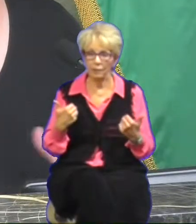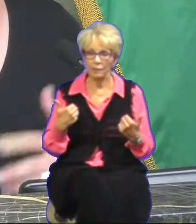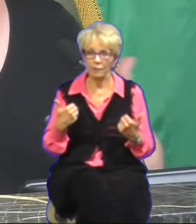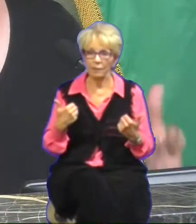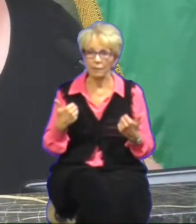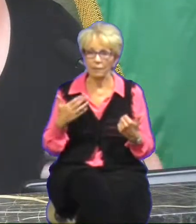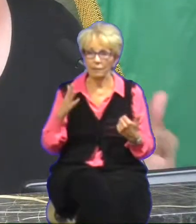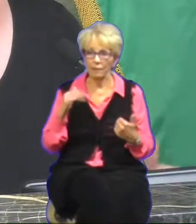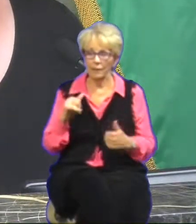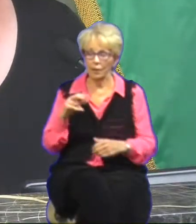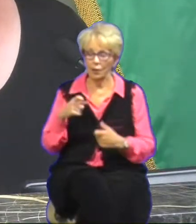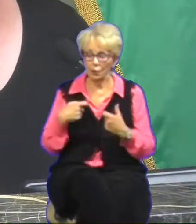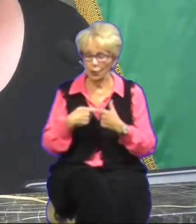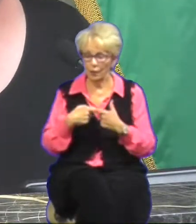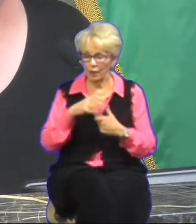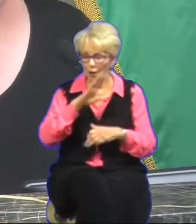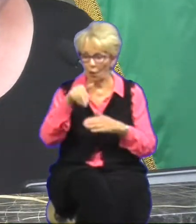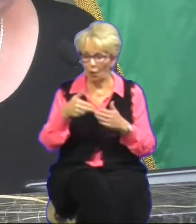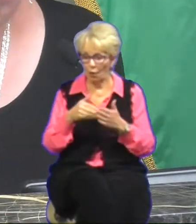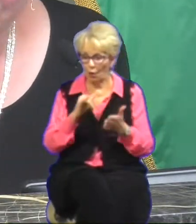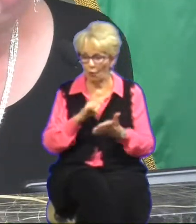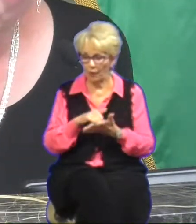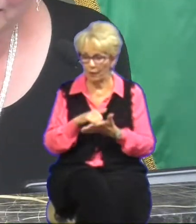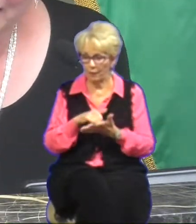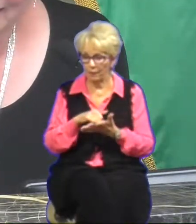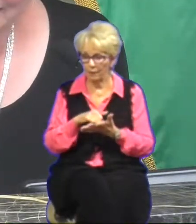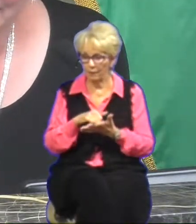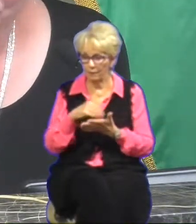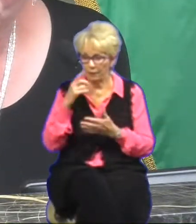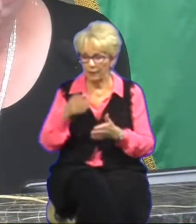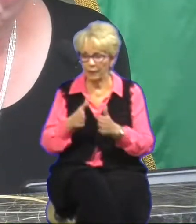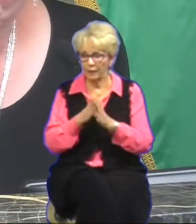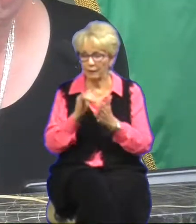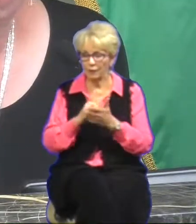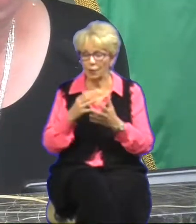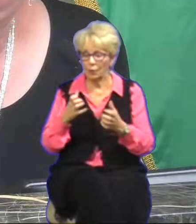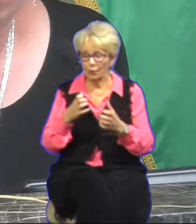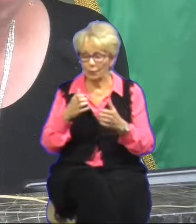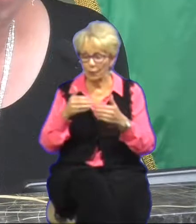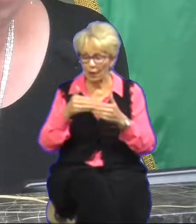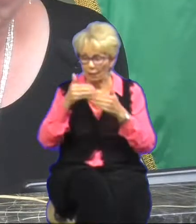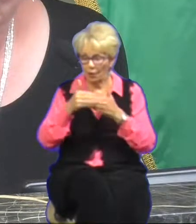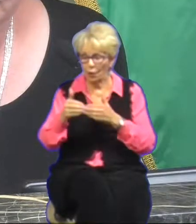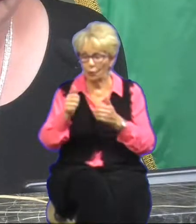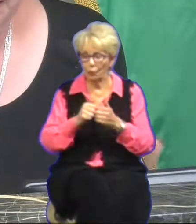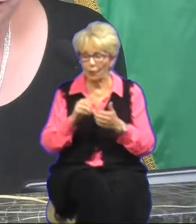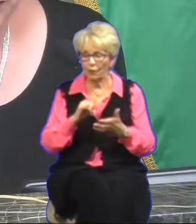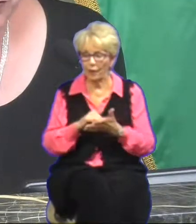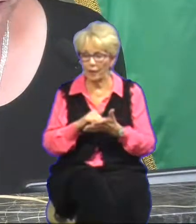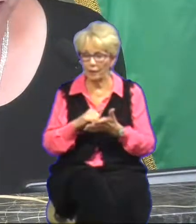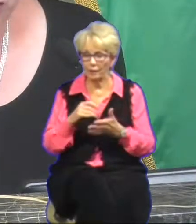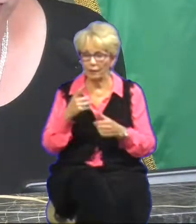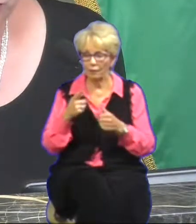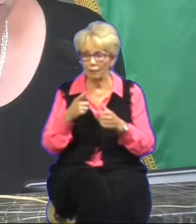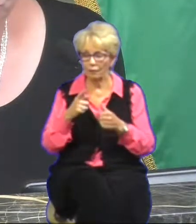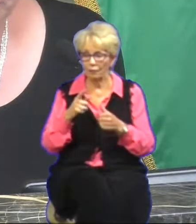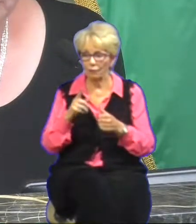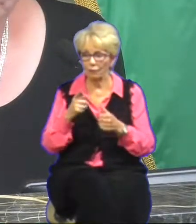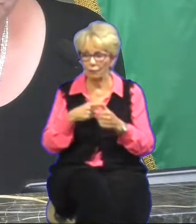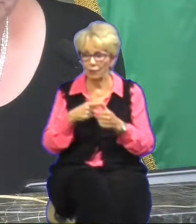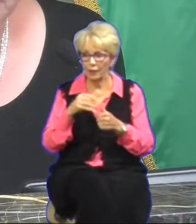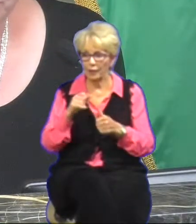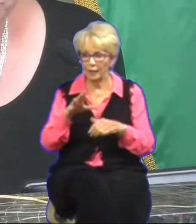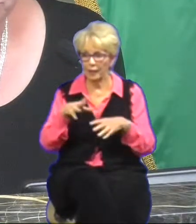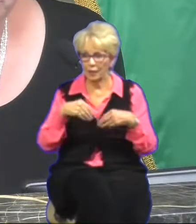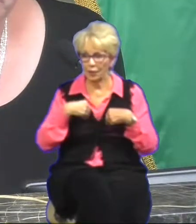by utilities and all of that stuff, would ask if you want to move forward with this, that first of all, you